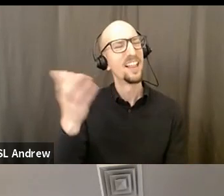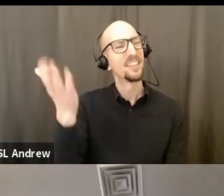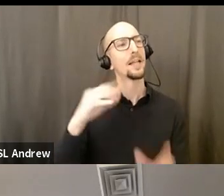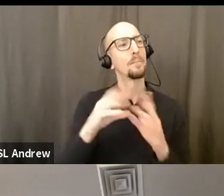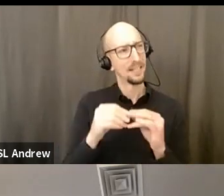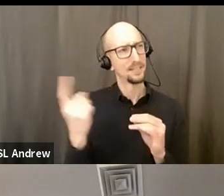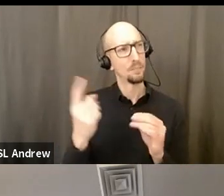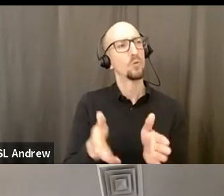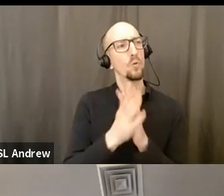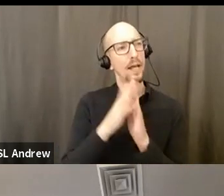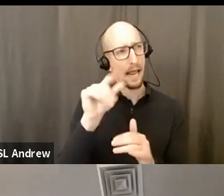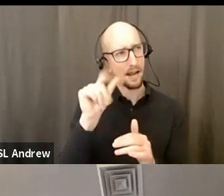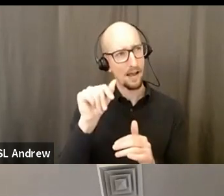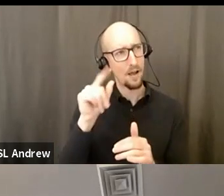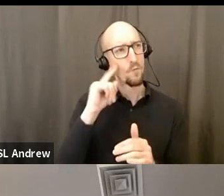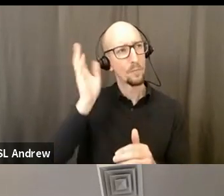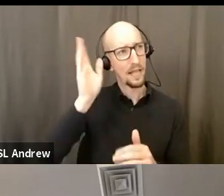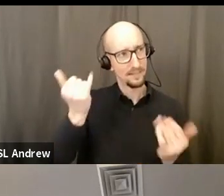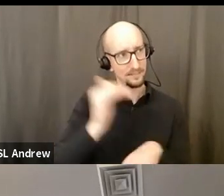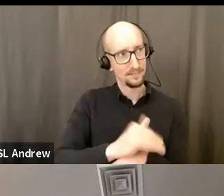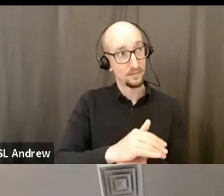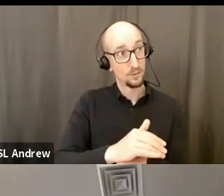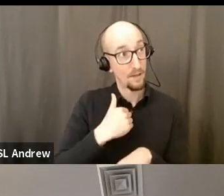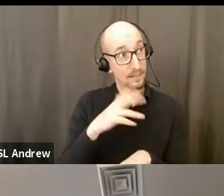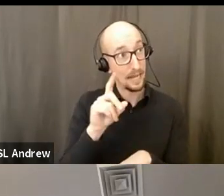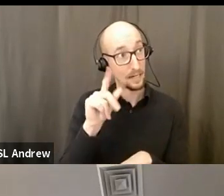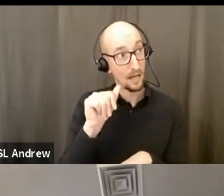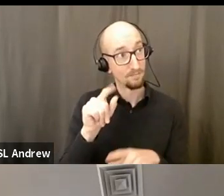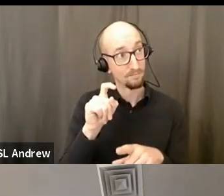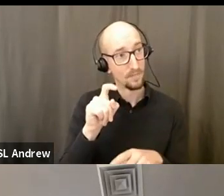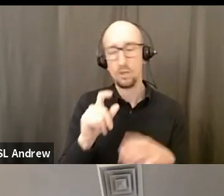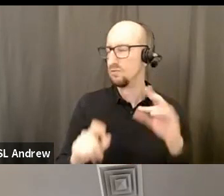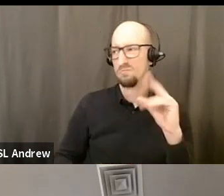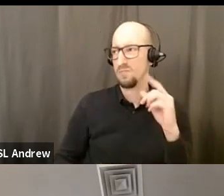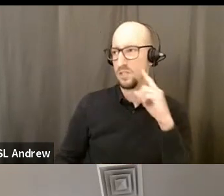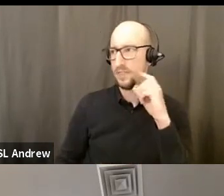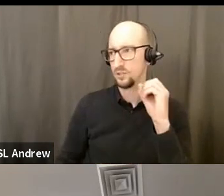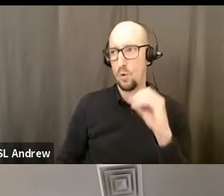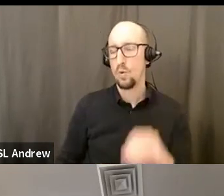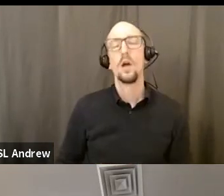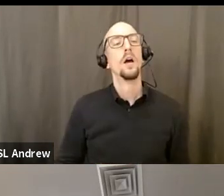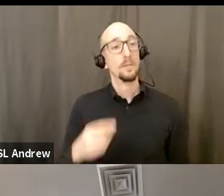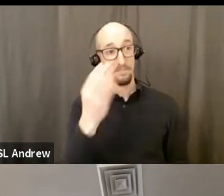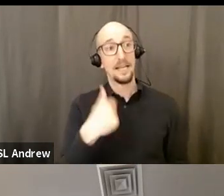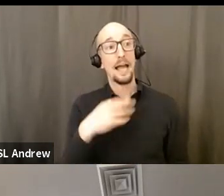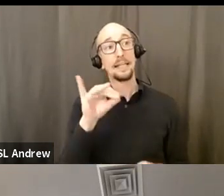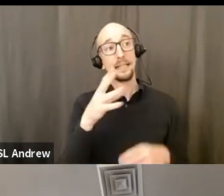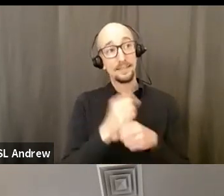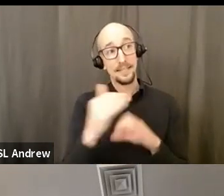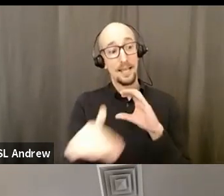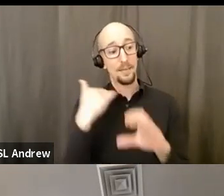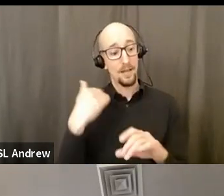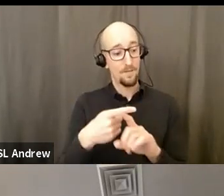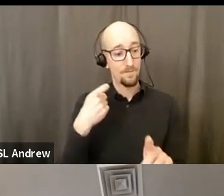evening? I don't believe so. Okay. I did receive an email